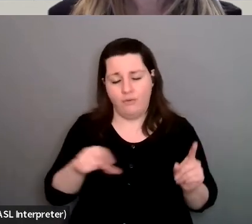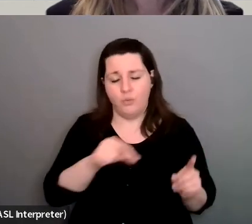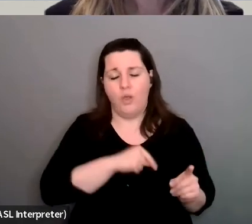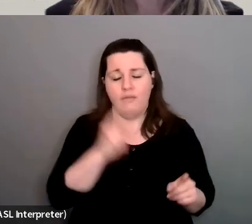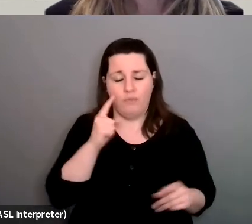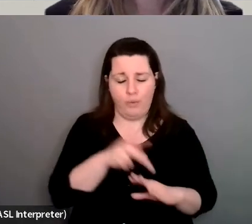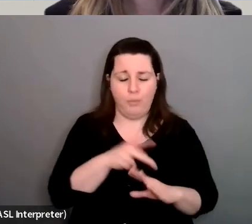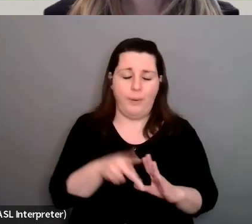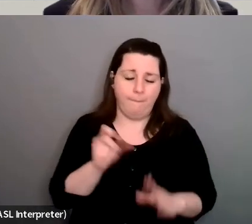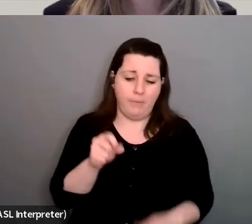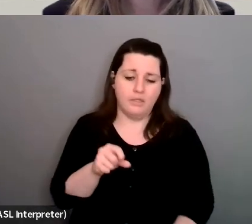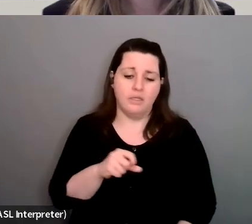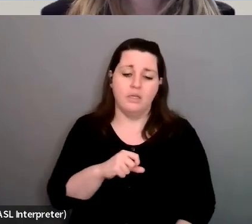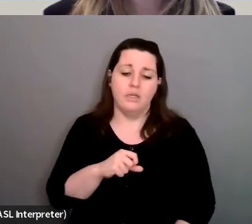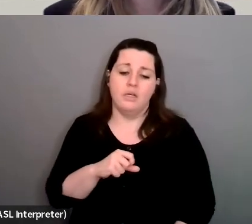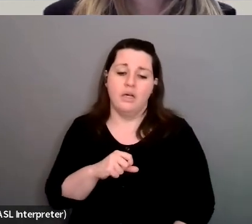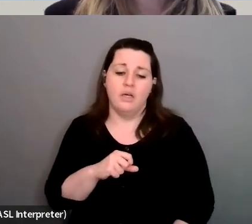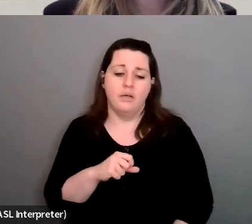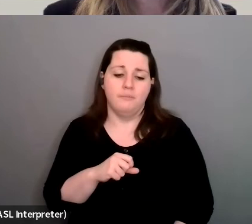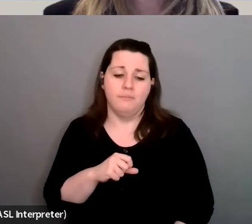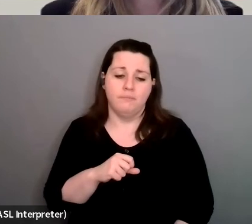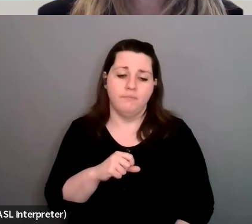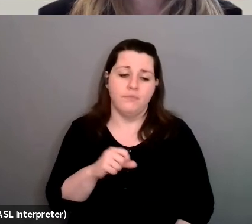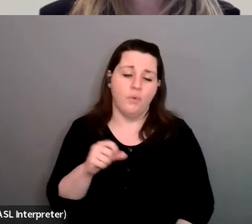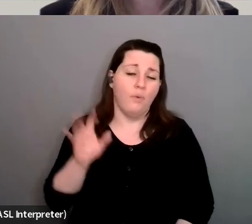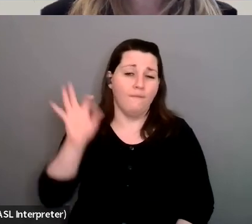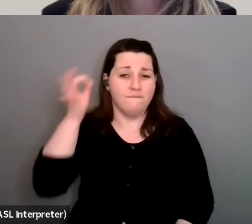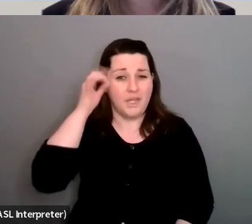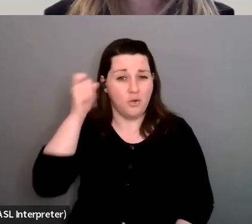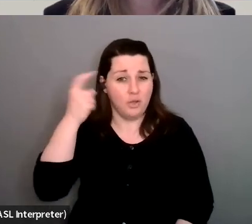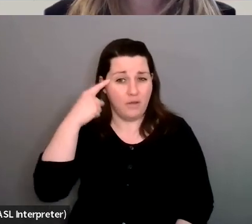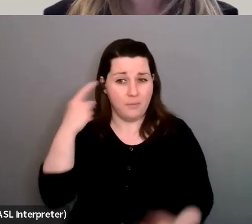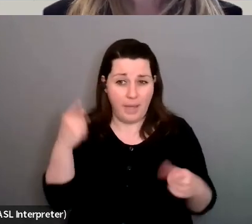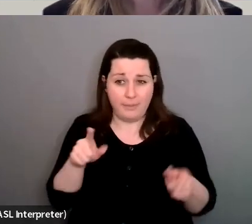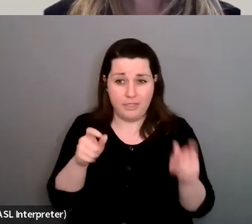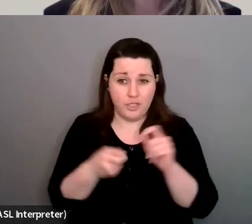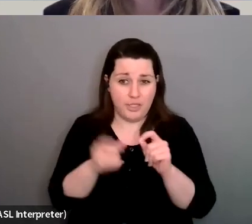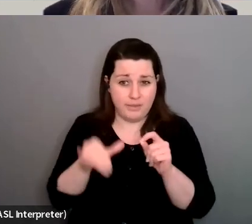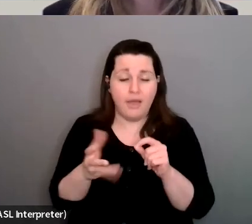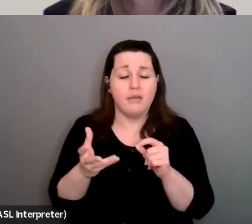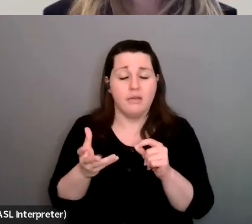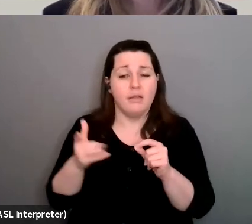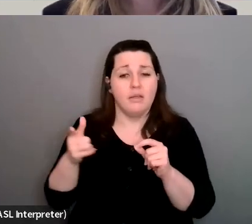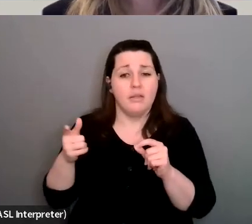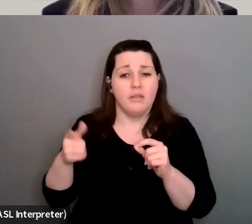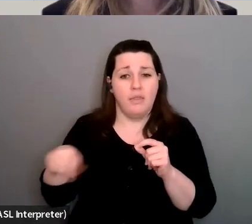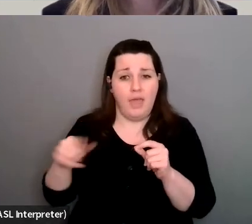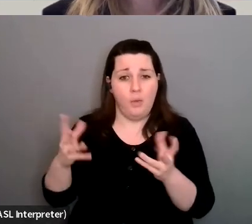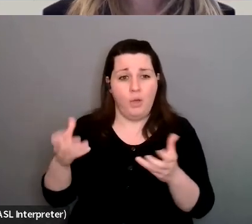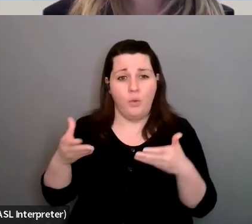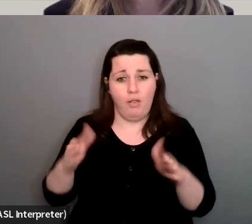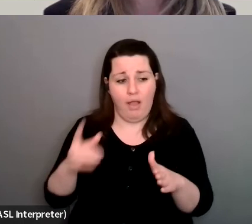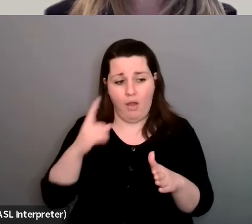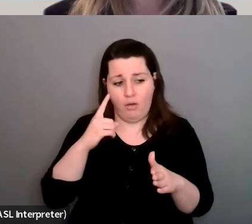program. So while the federal government, when they made that change, was trying to allow for the idea or